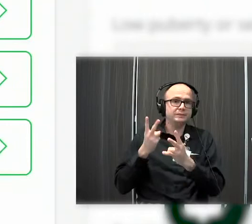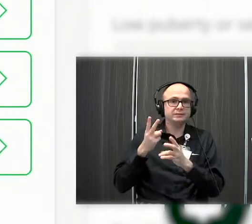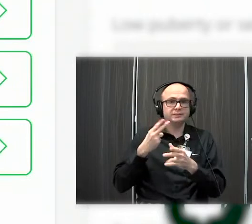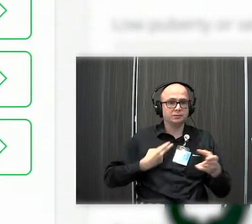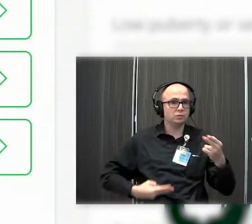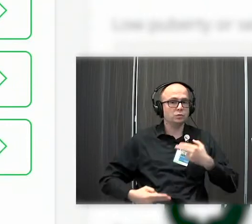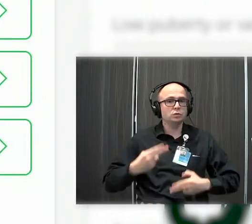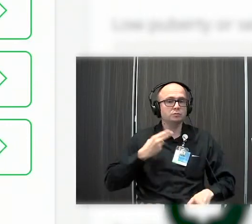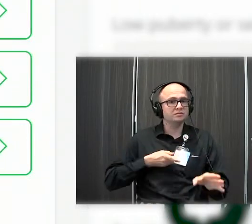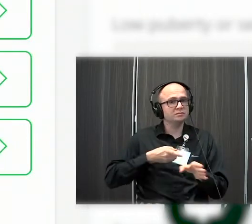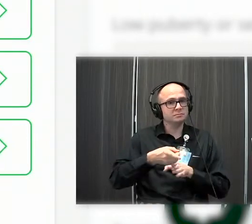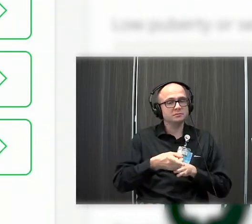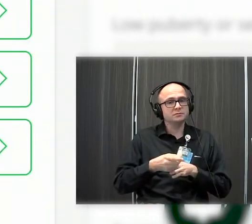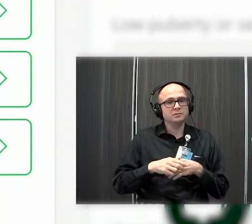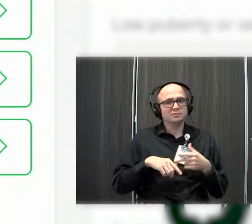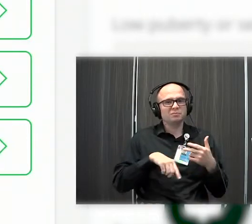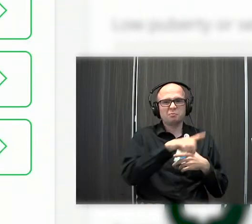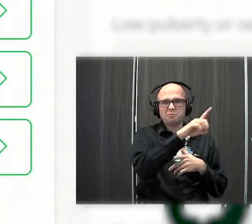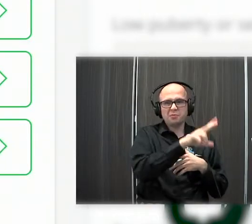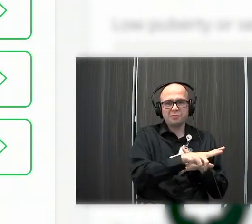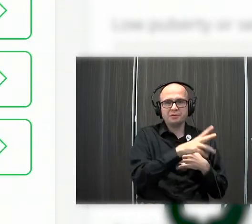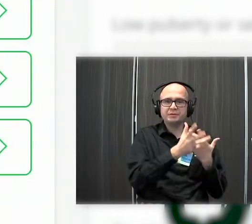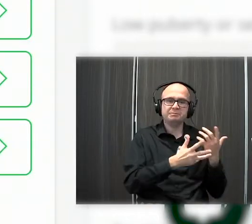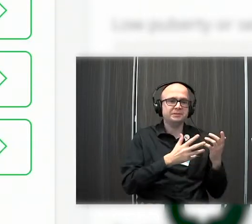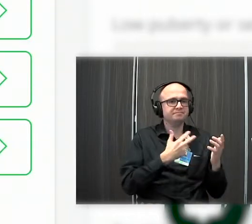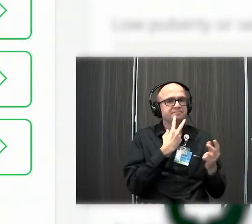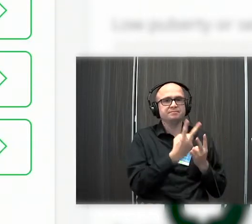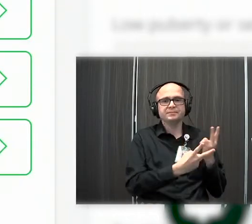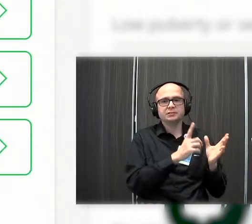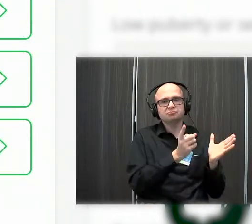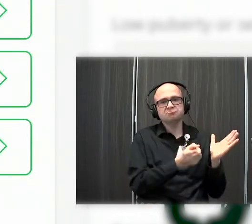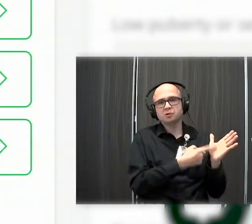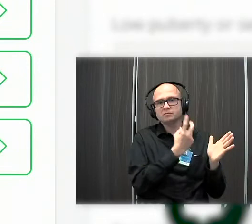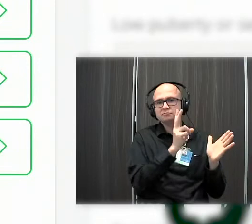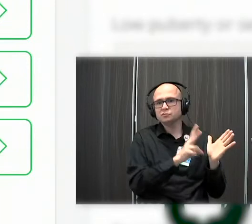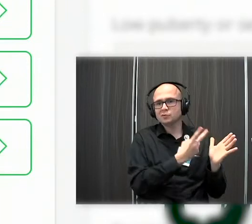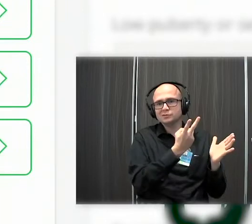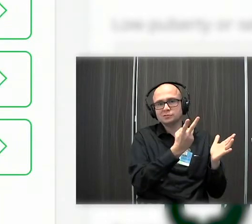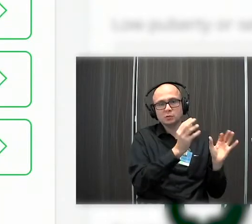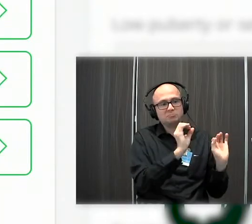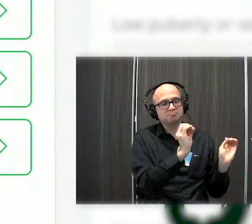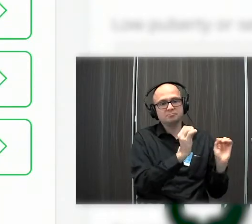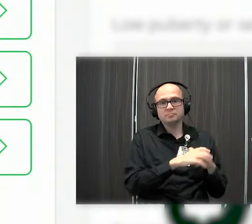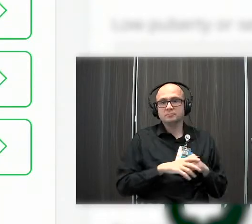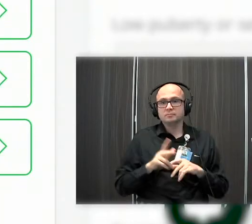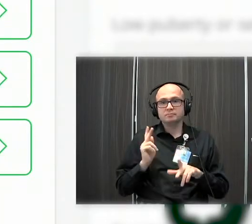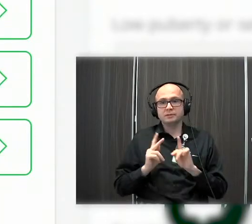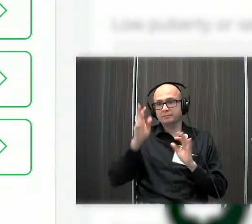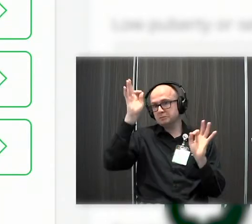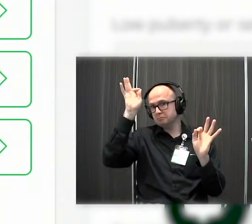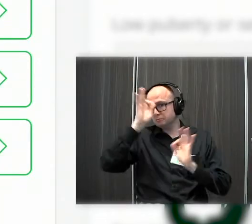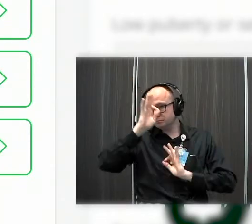endocrinologist, and about a third of you might have seen an endocrinologist once or twice or not at all. And nobody doesn't know